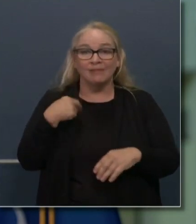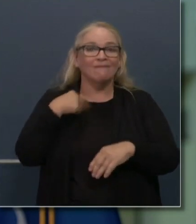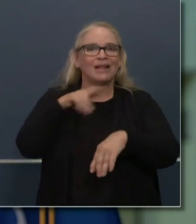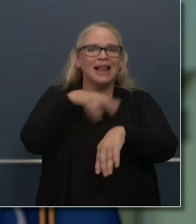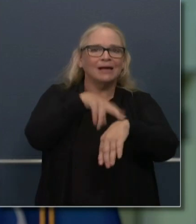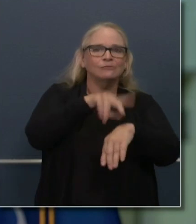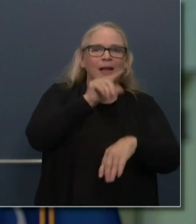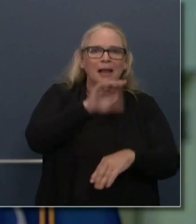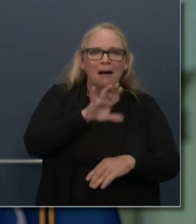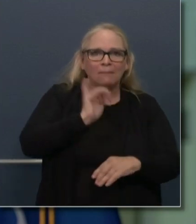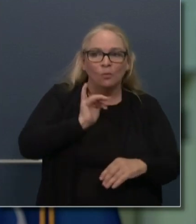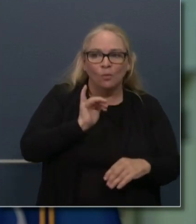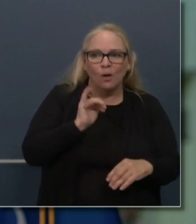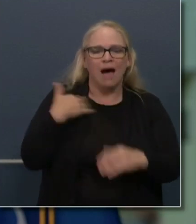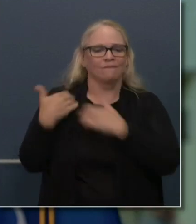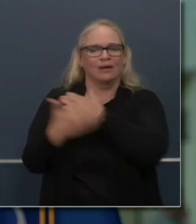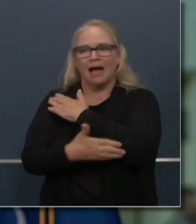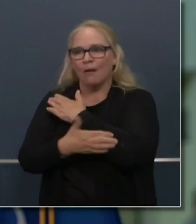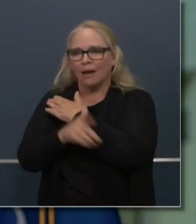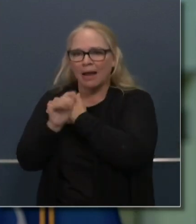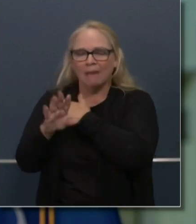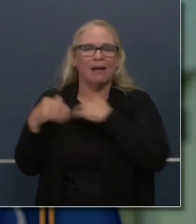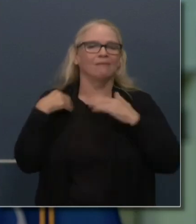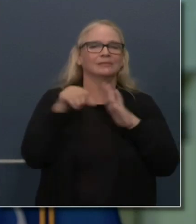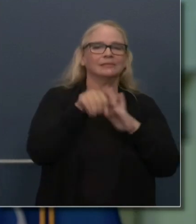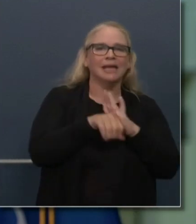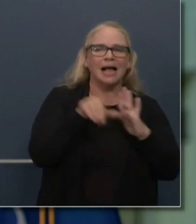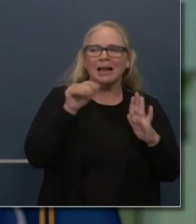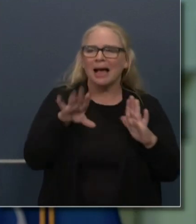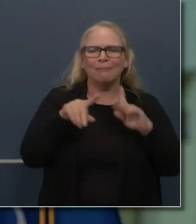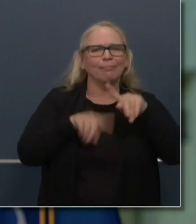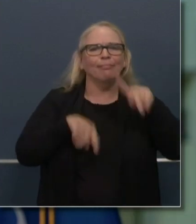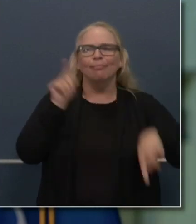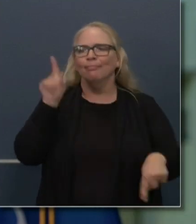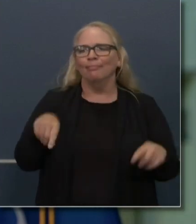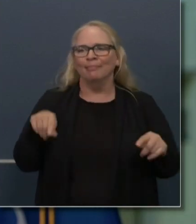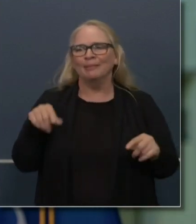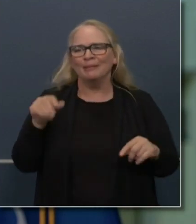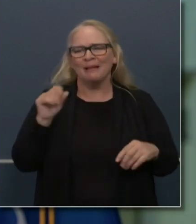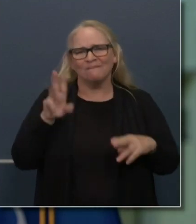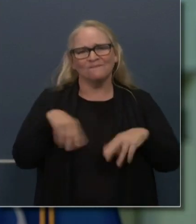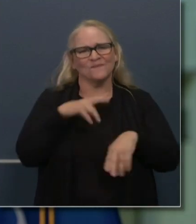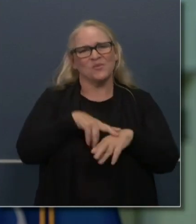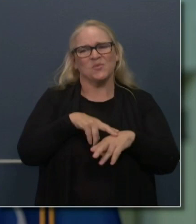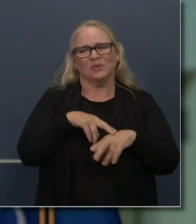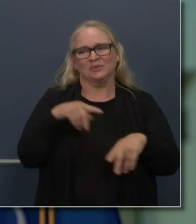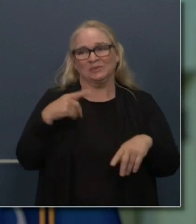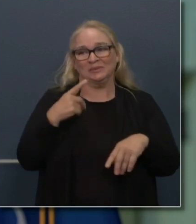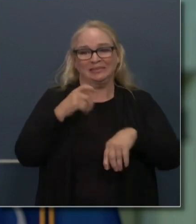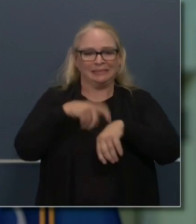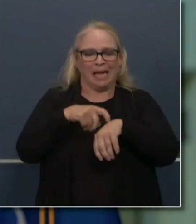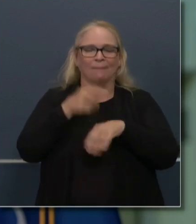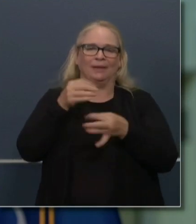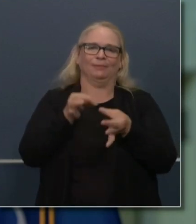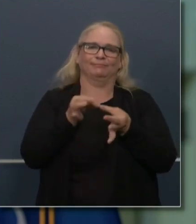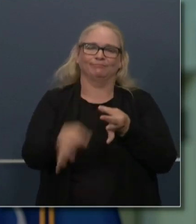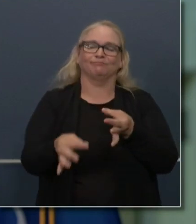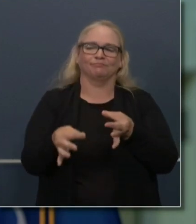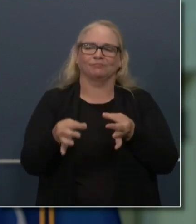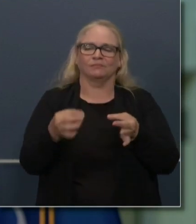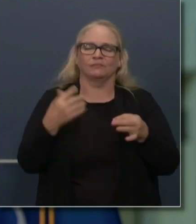pressure. And you're absolutely right to point out these time delays, which are profoundly